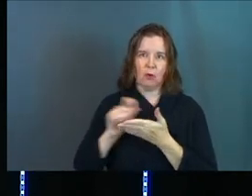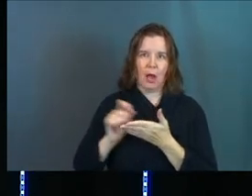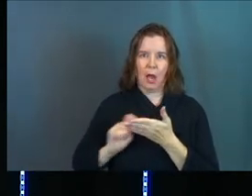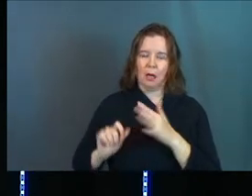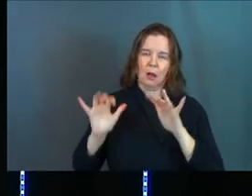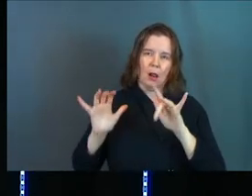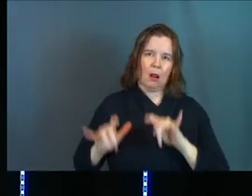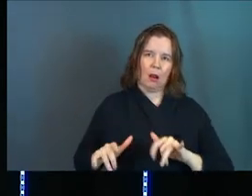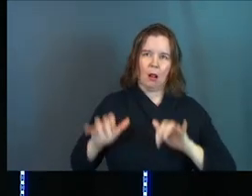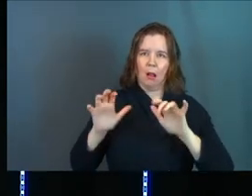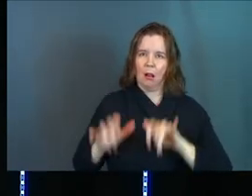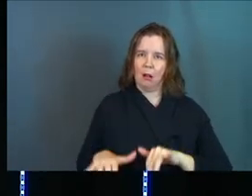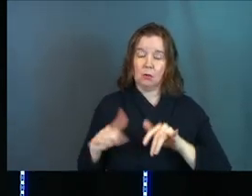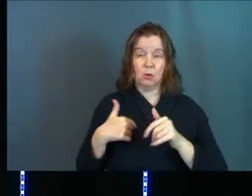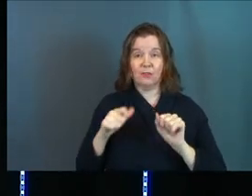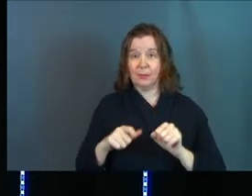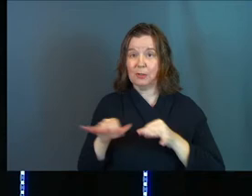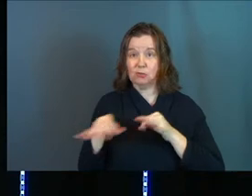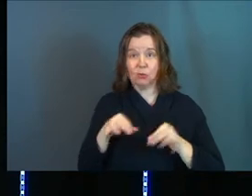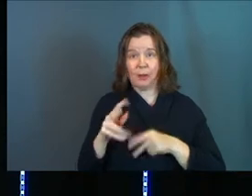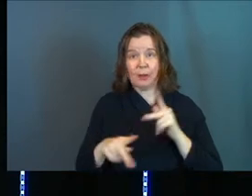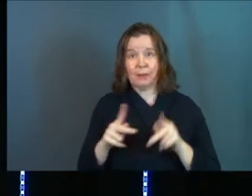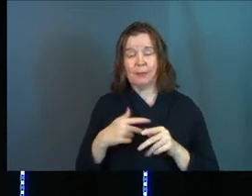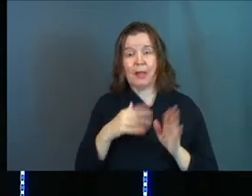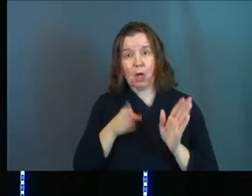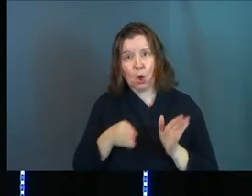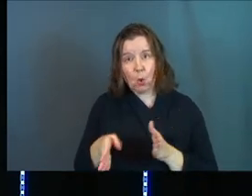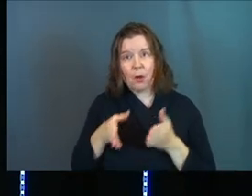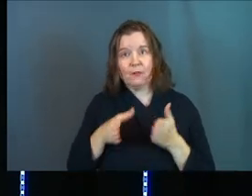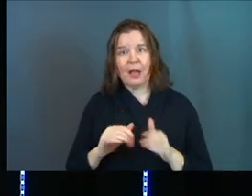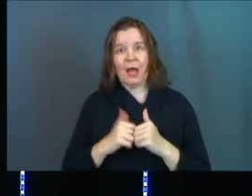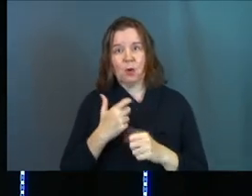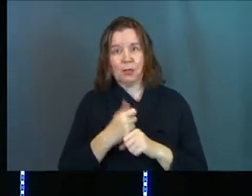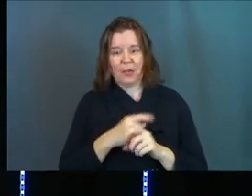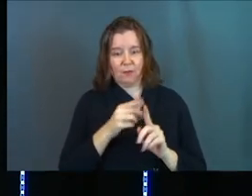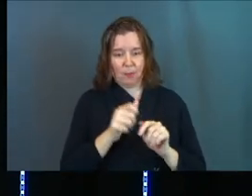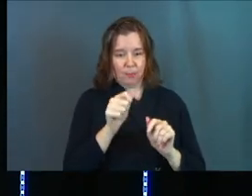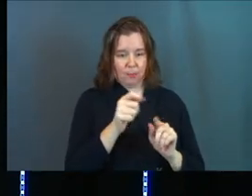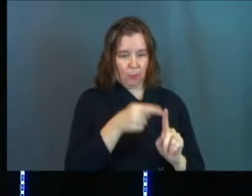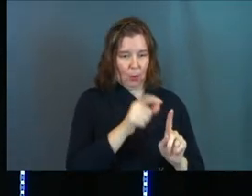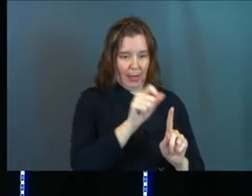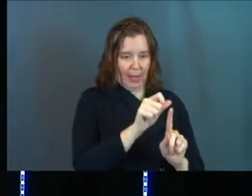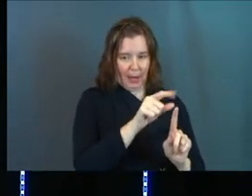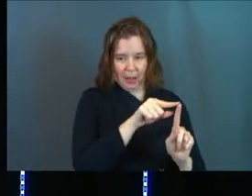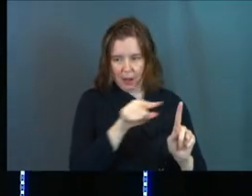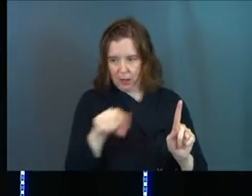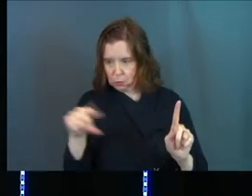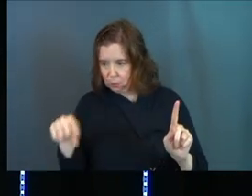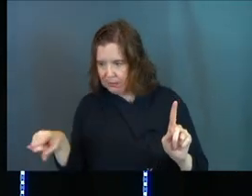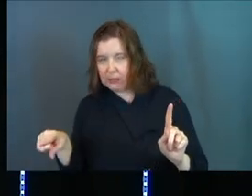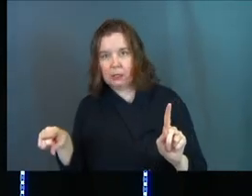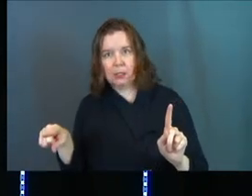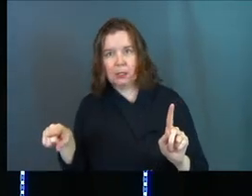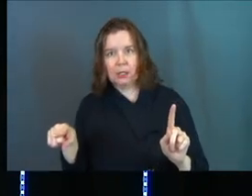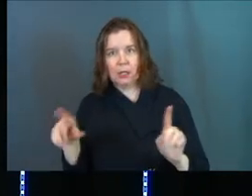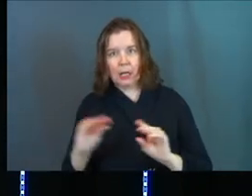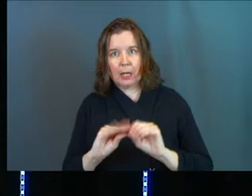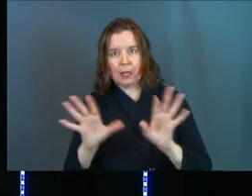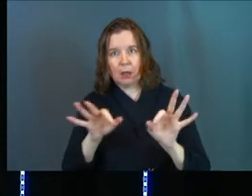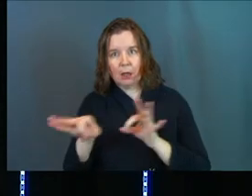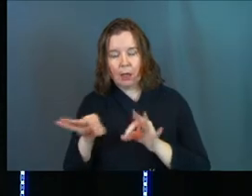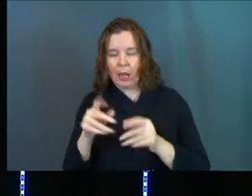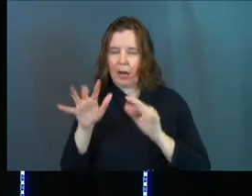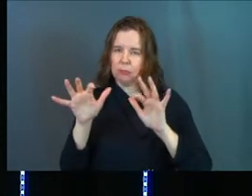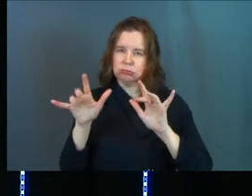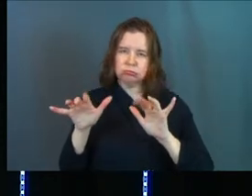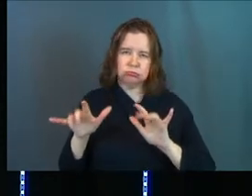writing. It's like, you got to be able to describe to people in orderly fashion how to get from point A all the way to point Z. And I just wrote